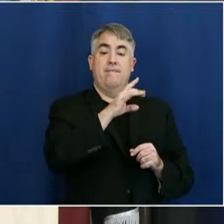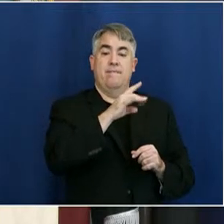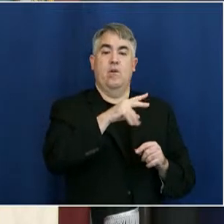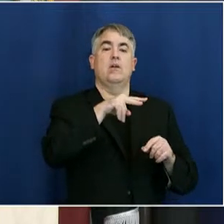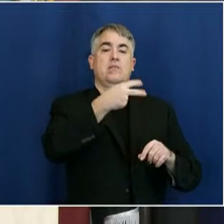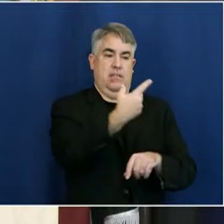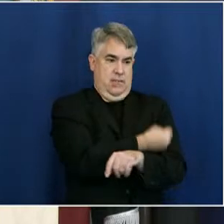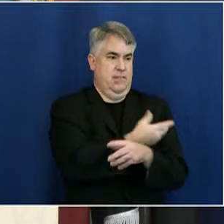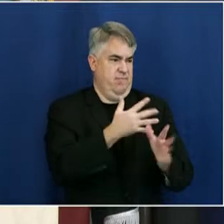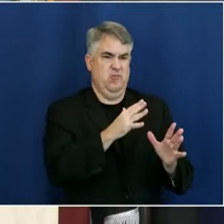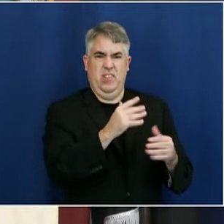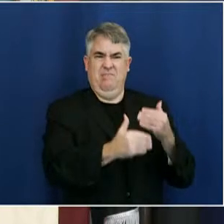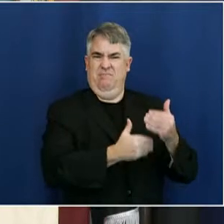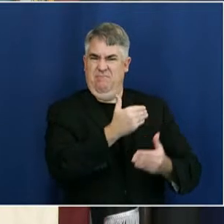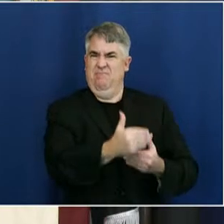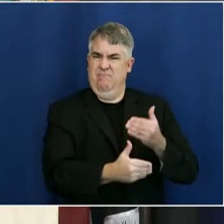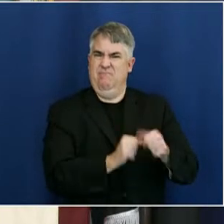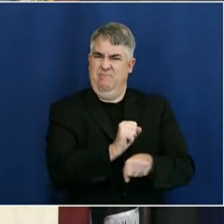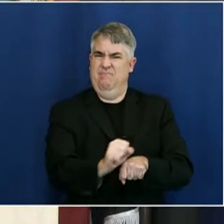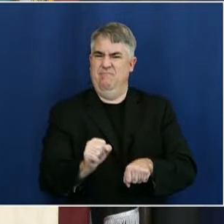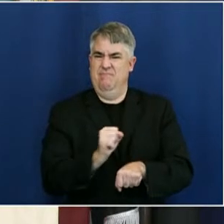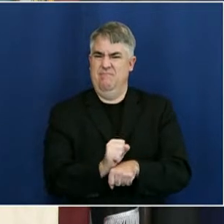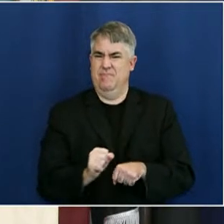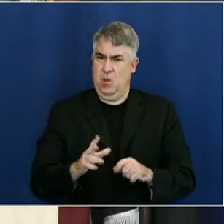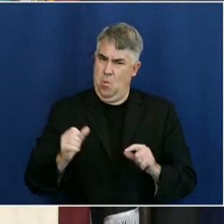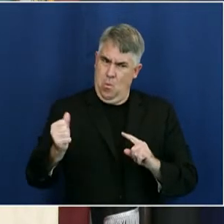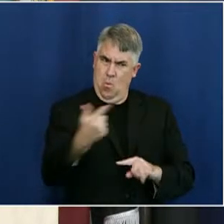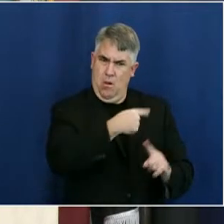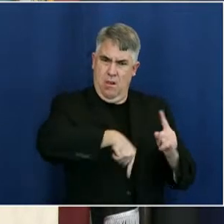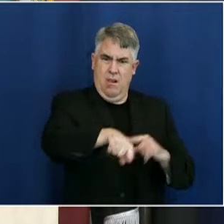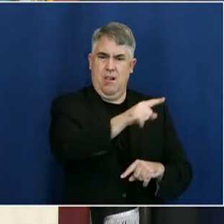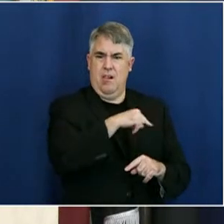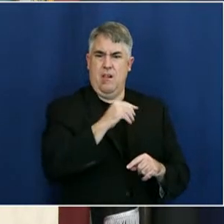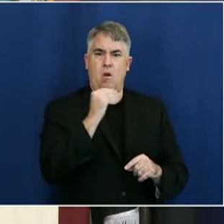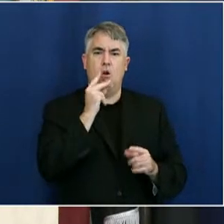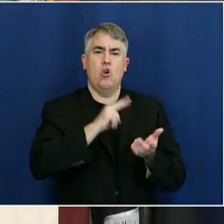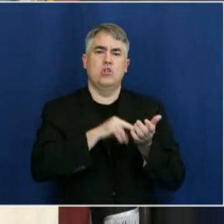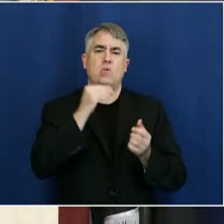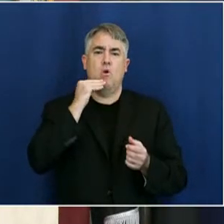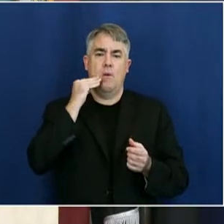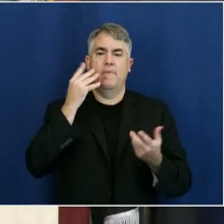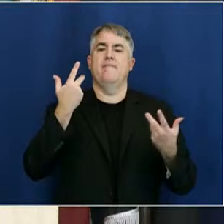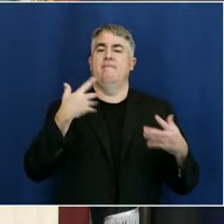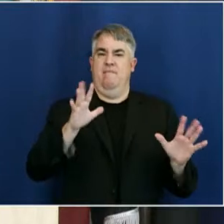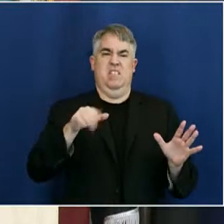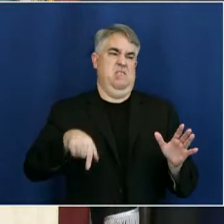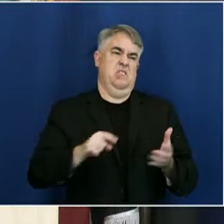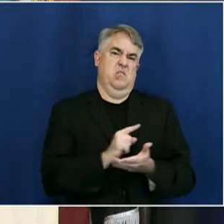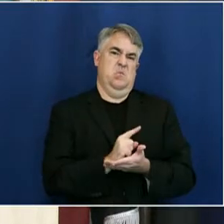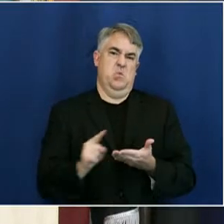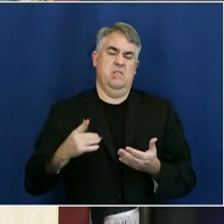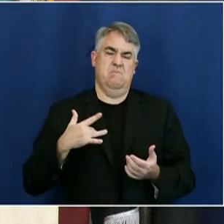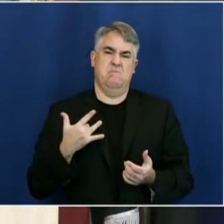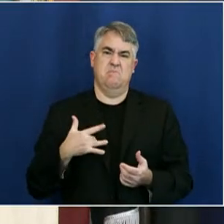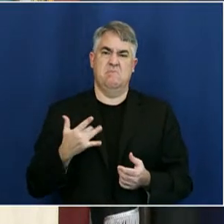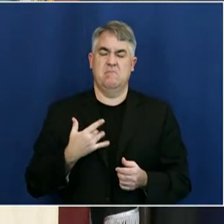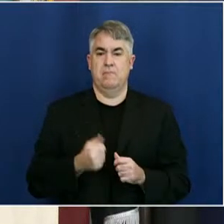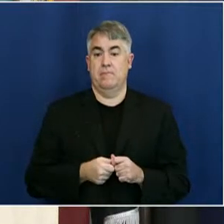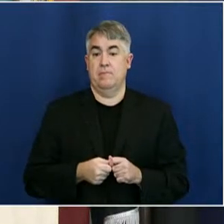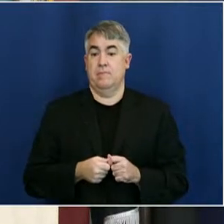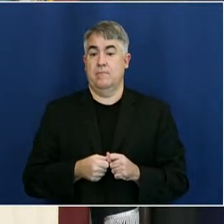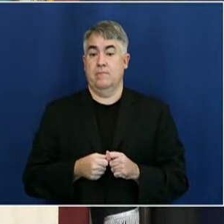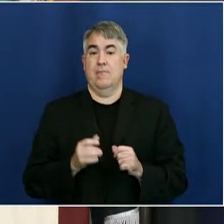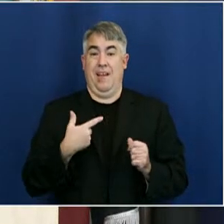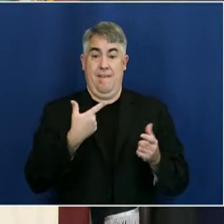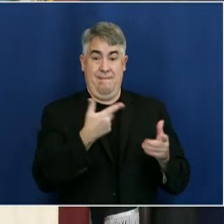will complete the work at all of our skilled nursing facilities and again get to the work of finishing our long-term care facilities.